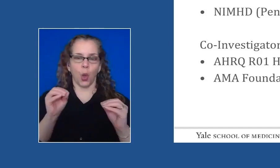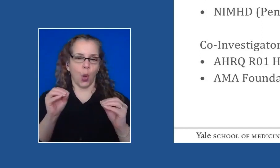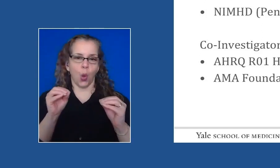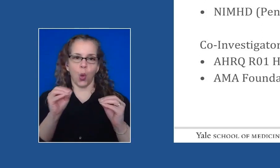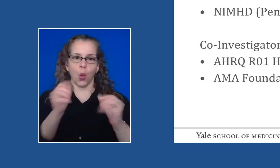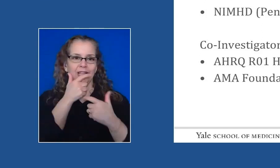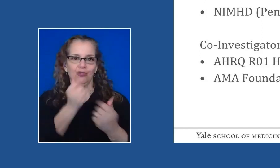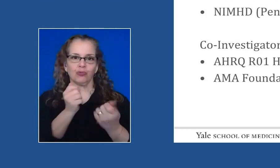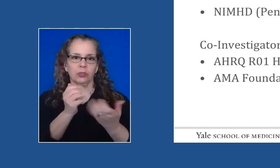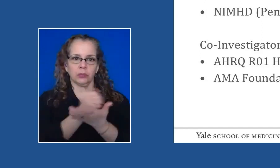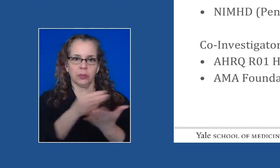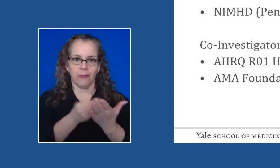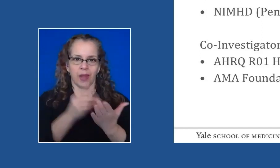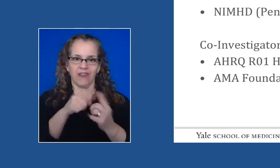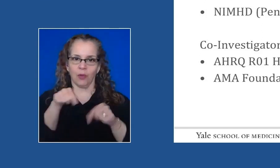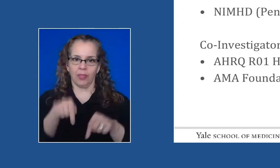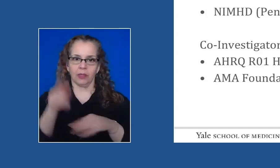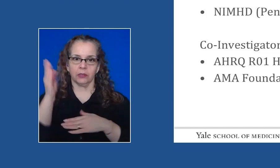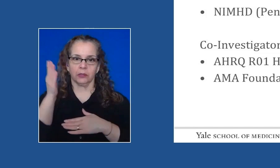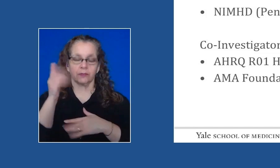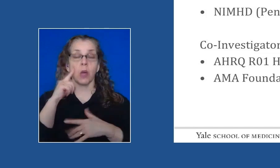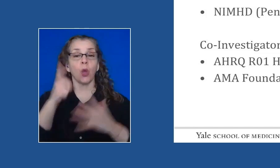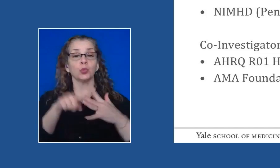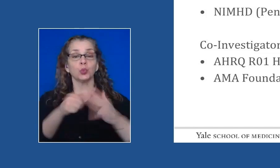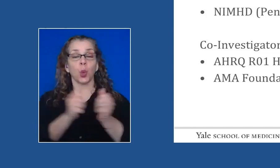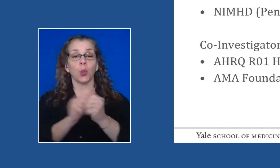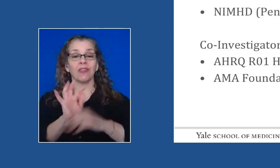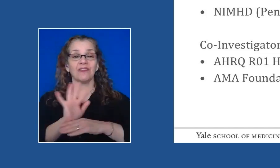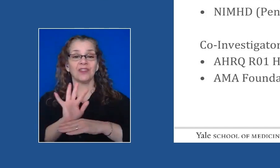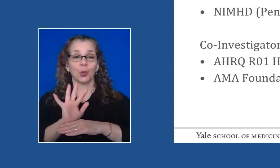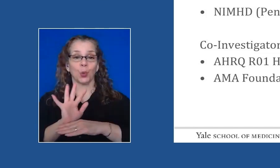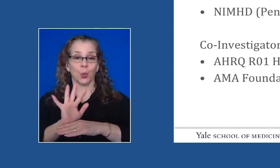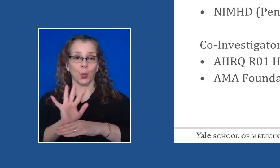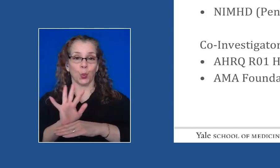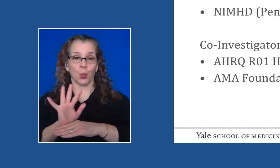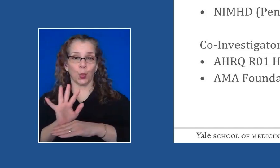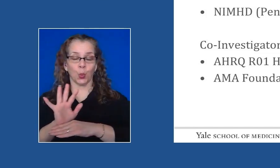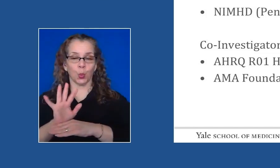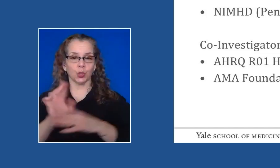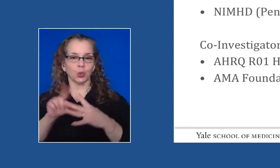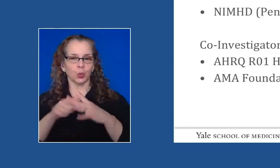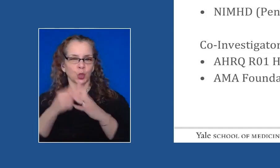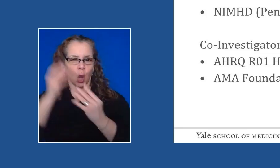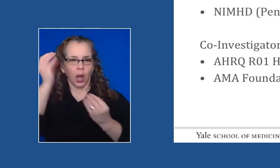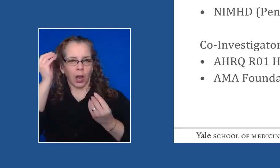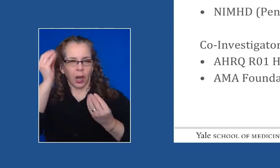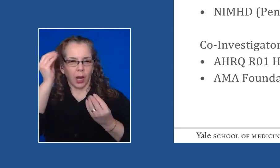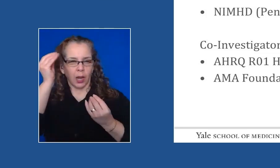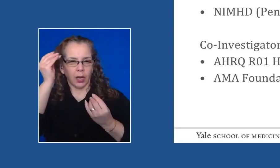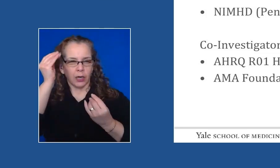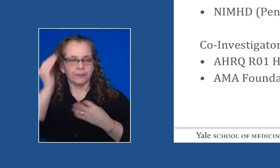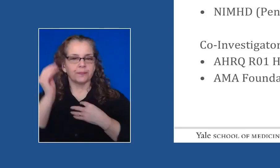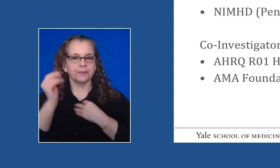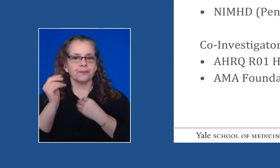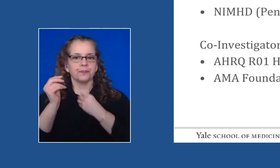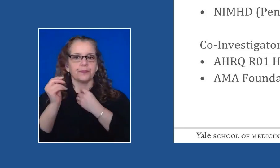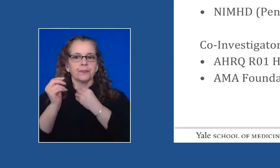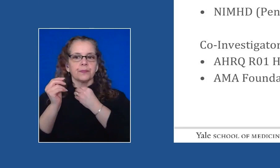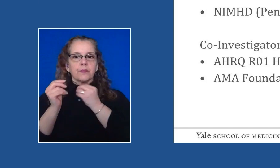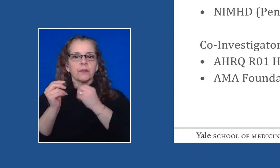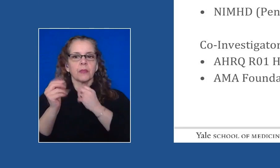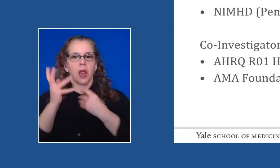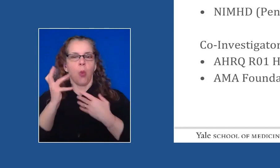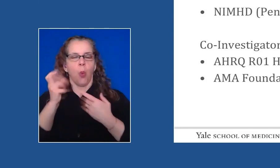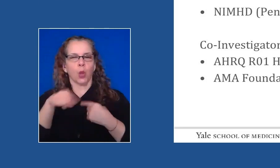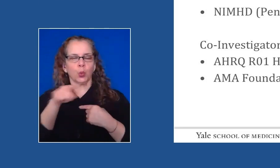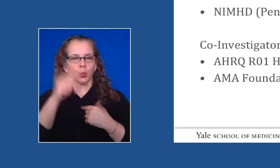So I want to start off with a video just to sort of get the juices going and to prompt a little bit for you to all think a